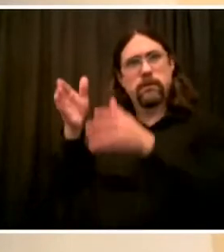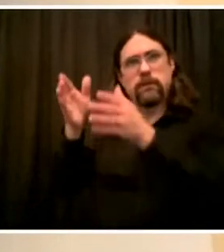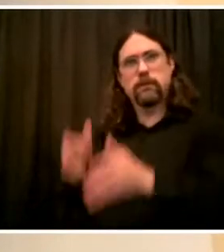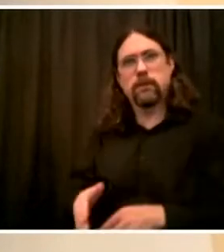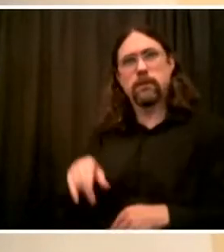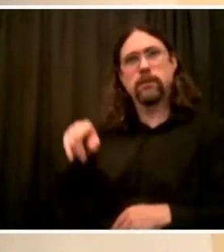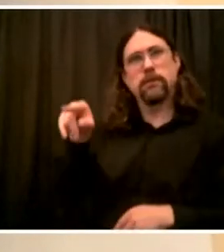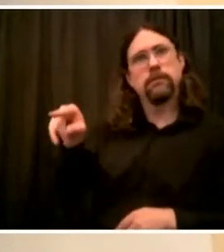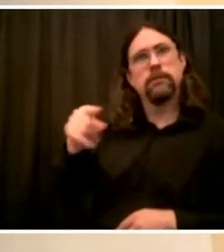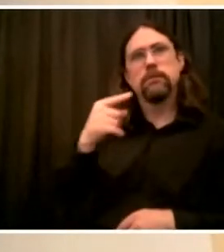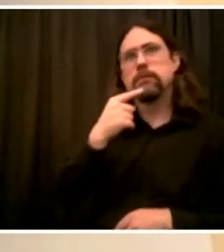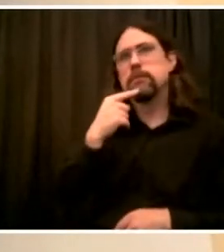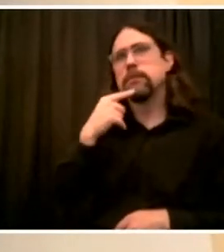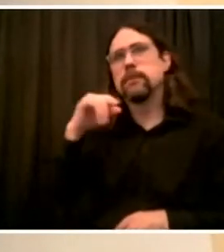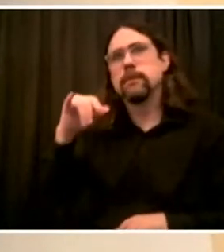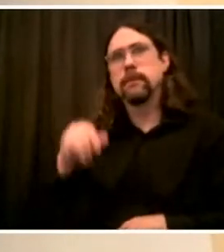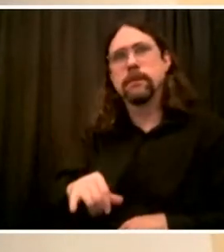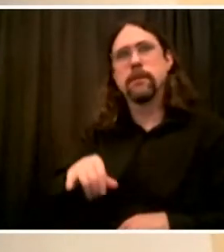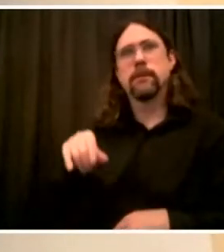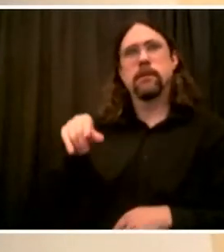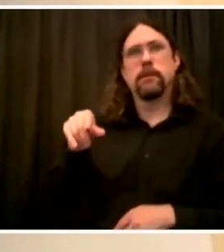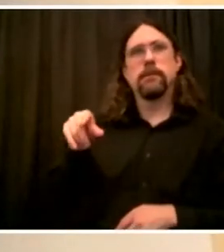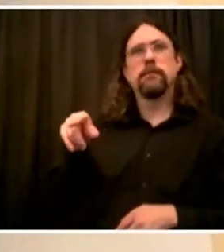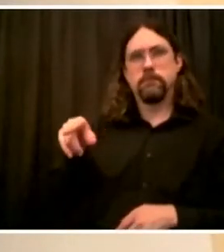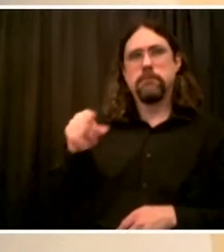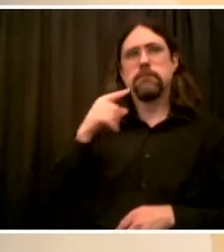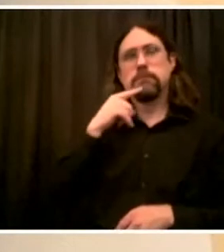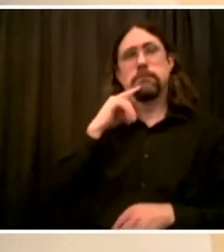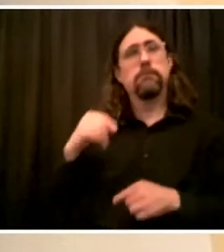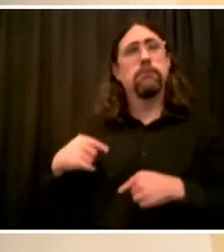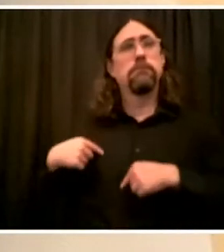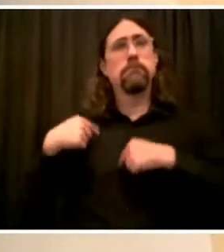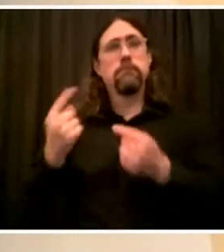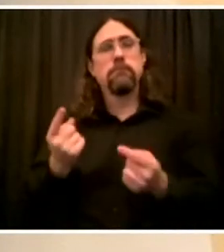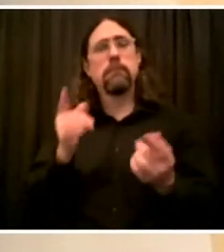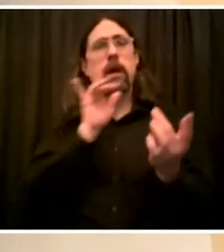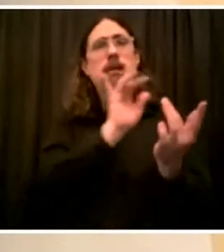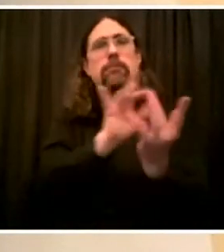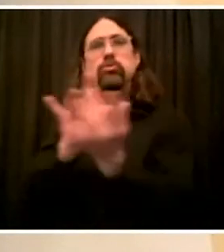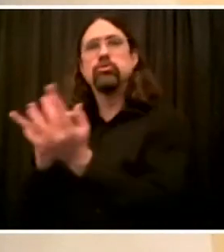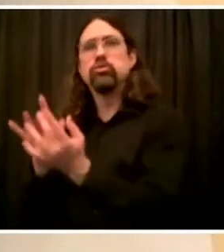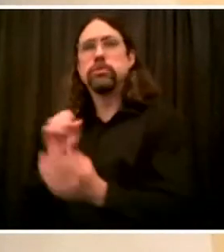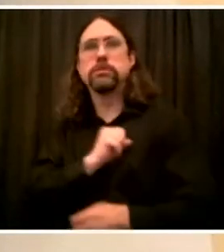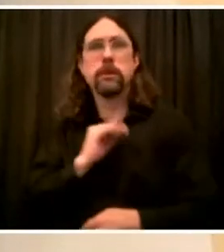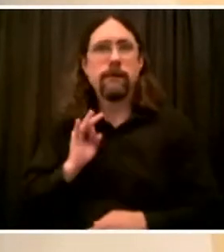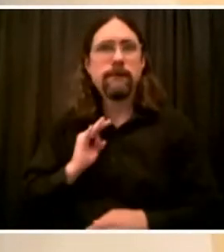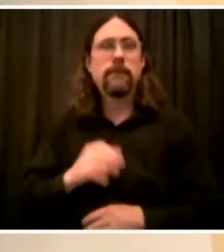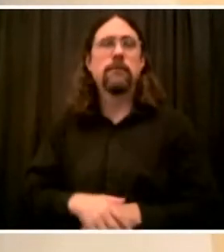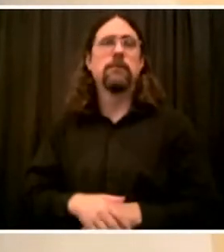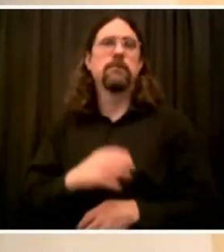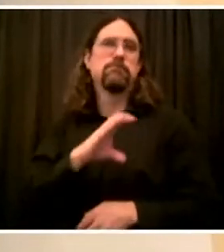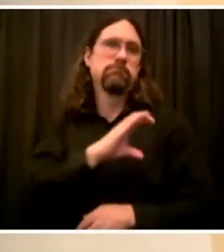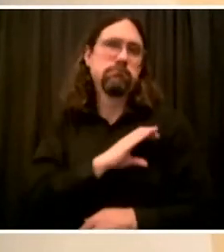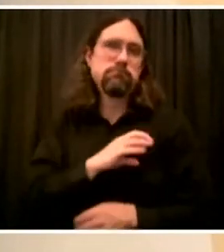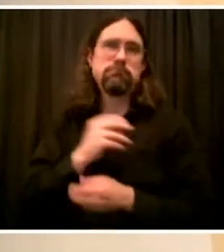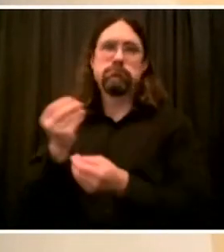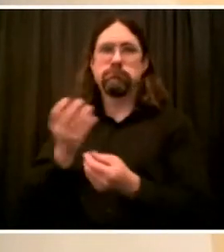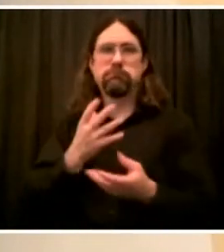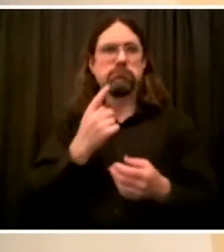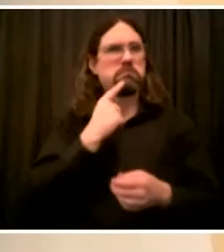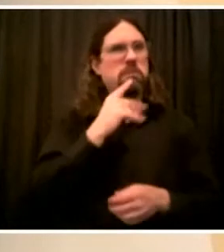And I think that kind of gives you the sense of what happens before someone says, yeah, I'll give it a try to get on the transportation to go